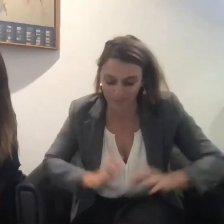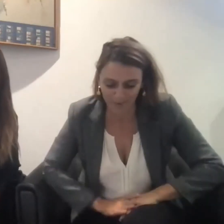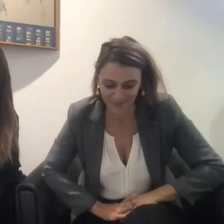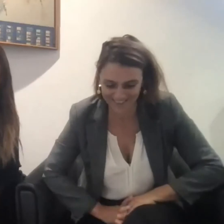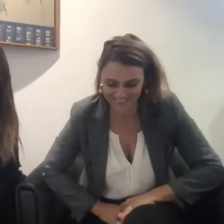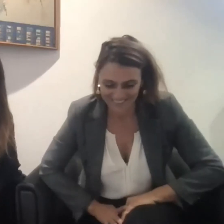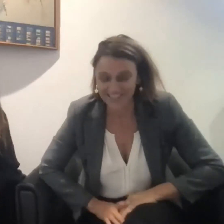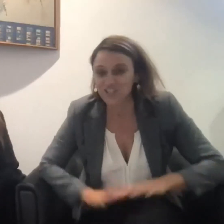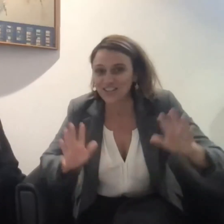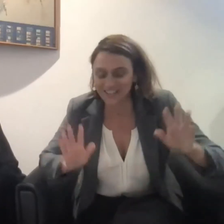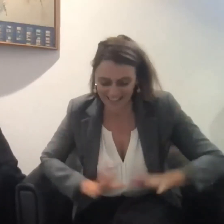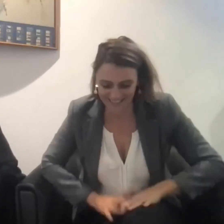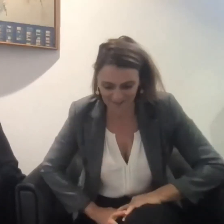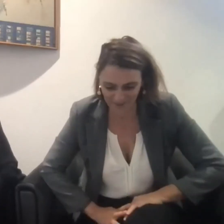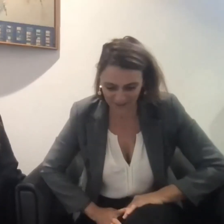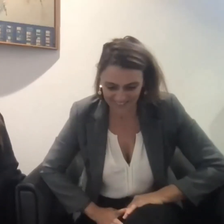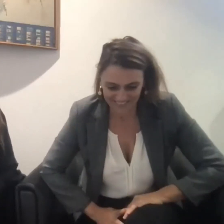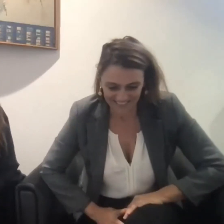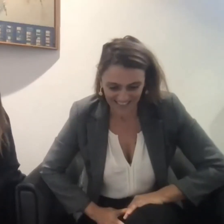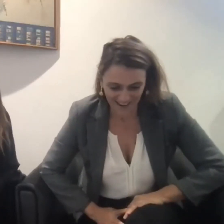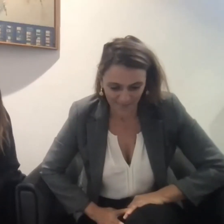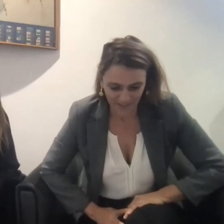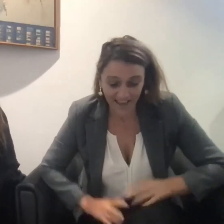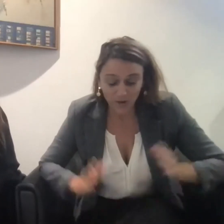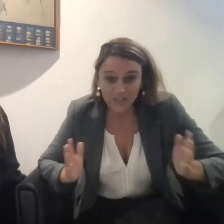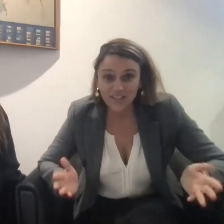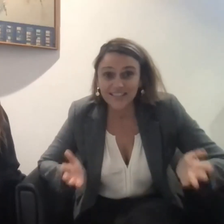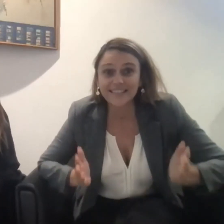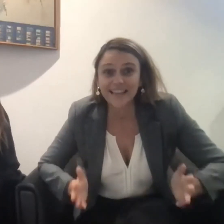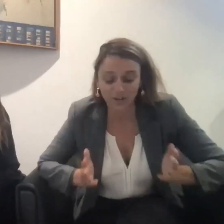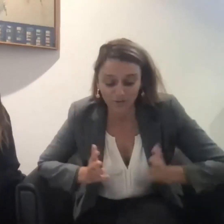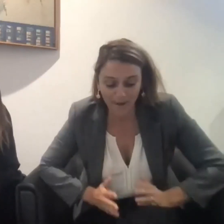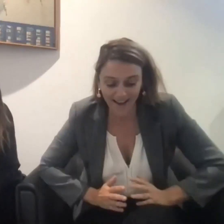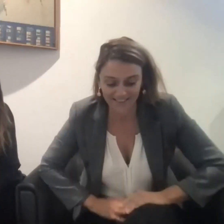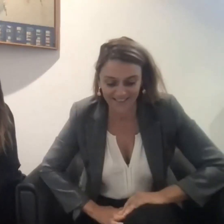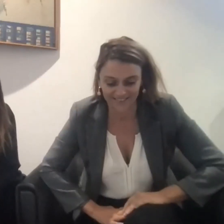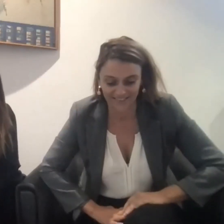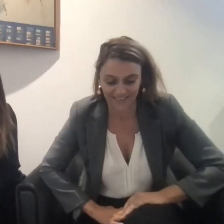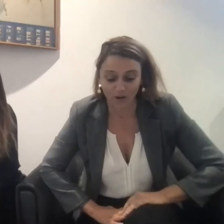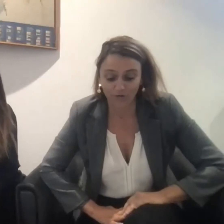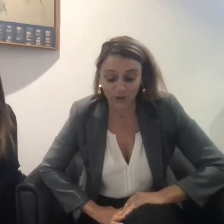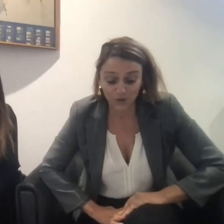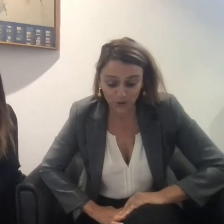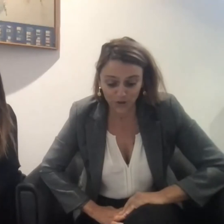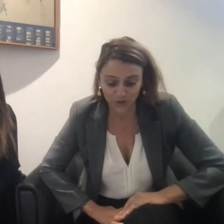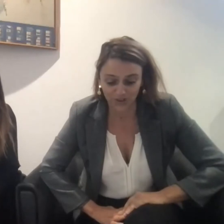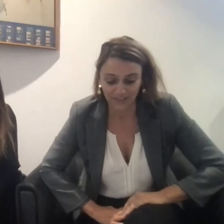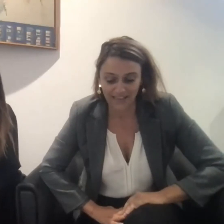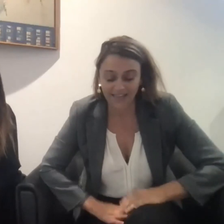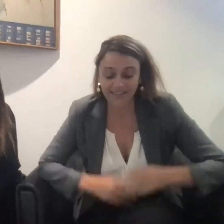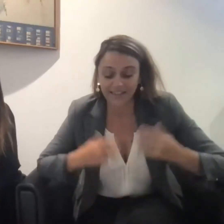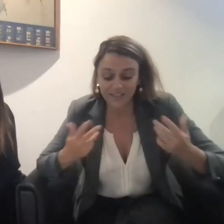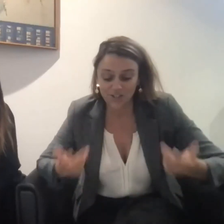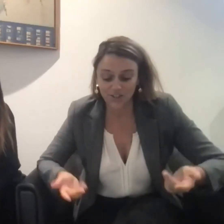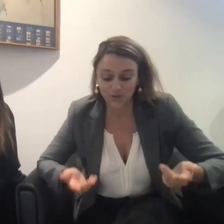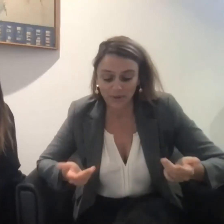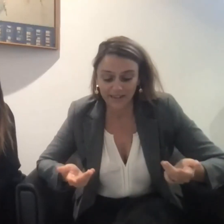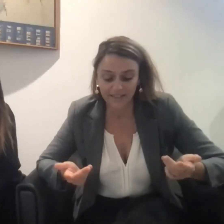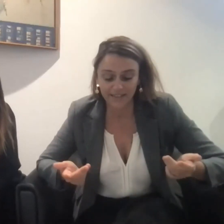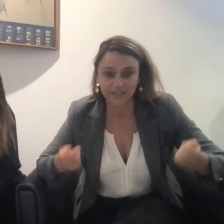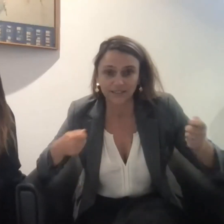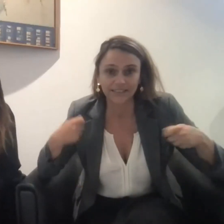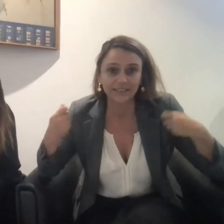maybe. It's just an example. Language is a state of mind, of a culture. And in addition